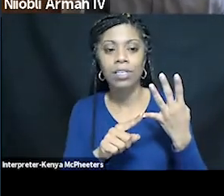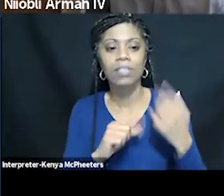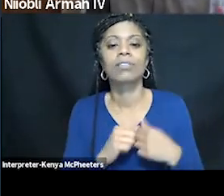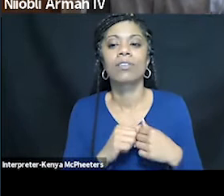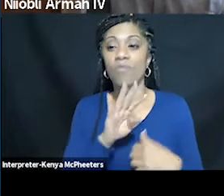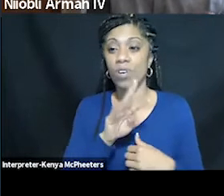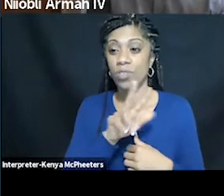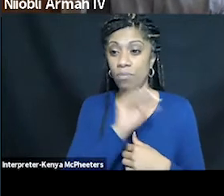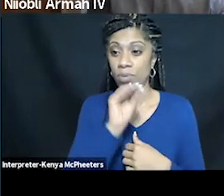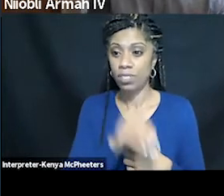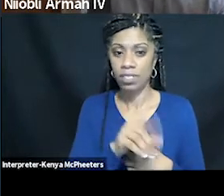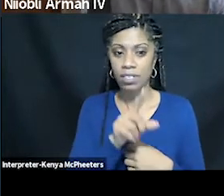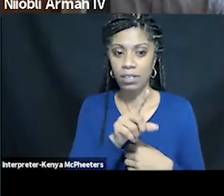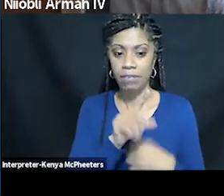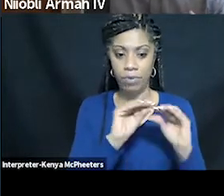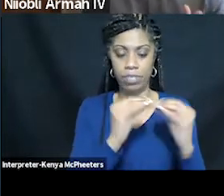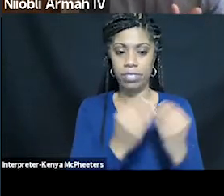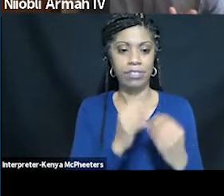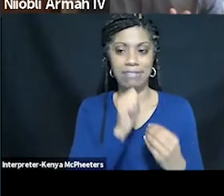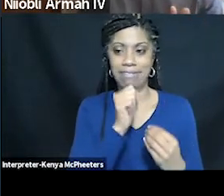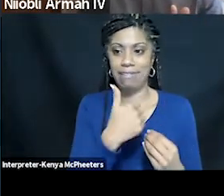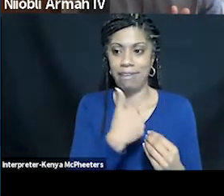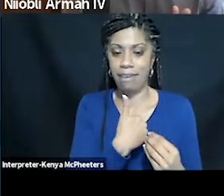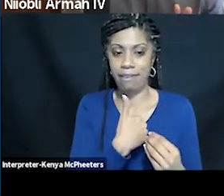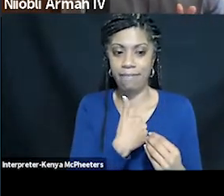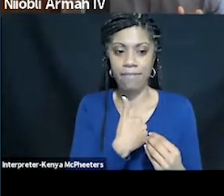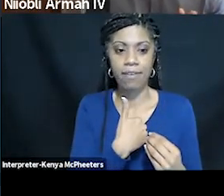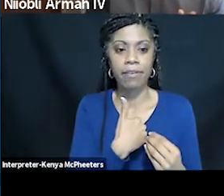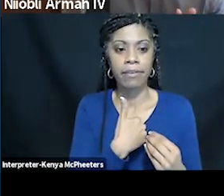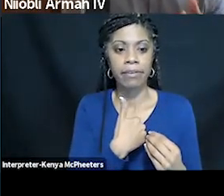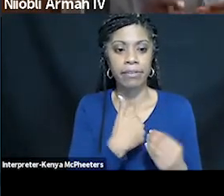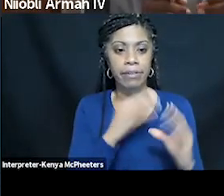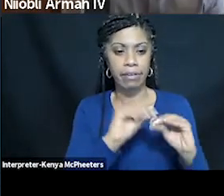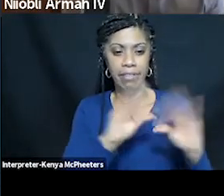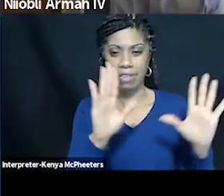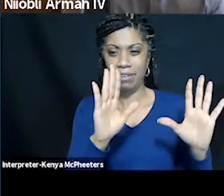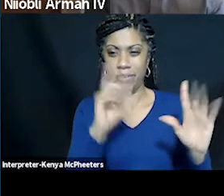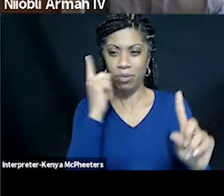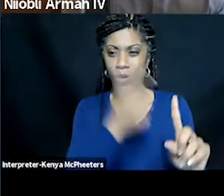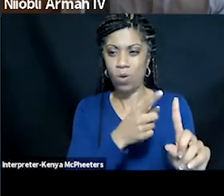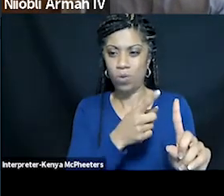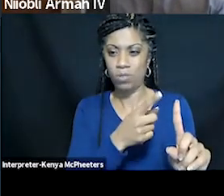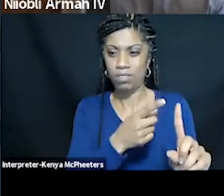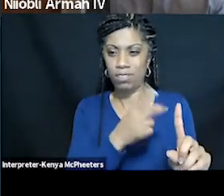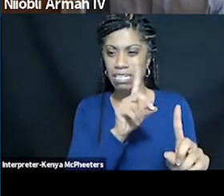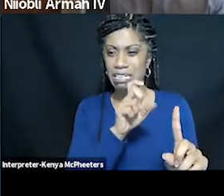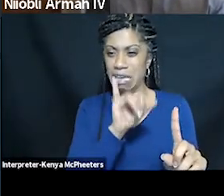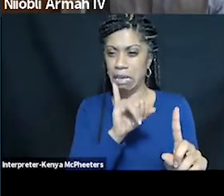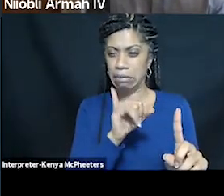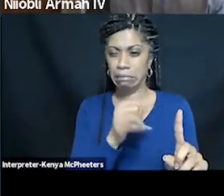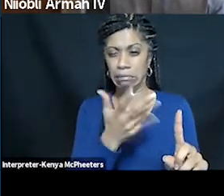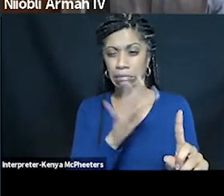clearly defined DEI value or goal. About 56% said that DEI was not an explicit component of their